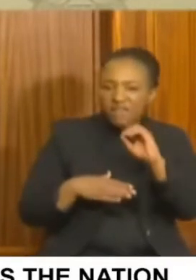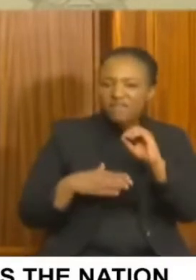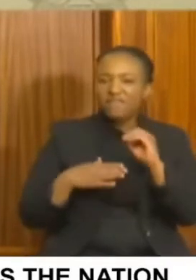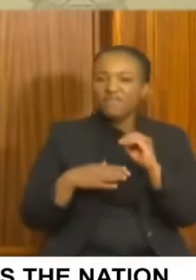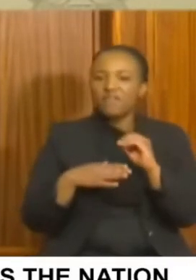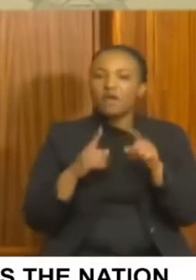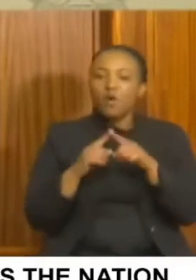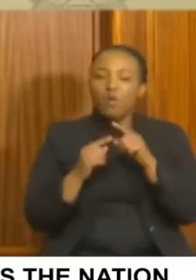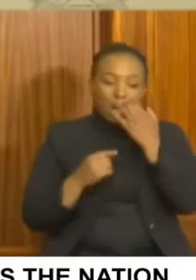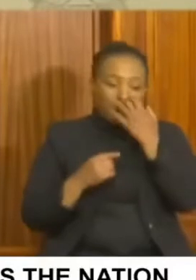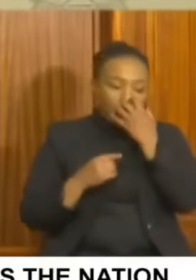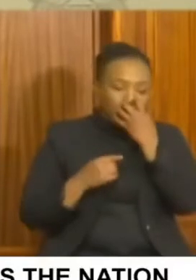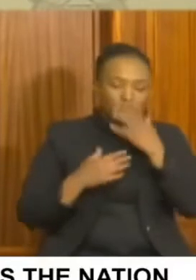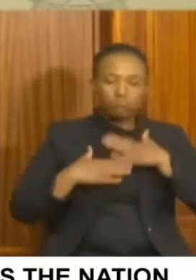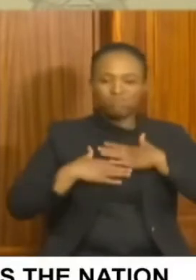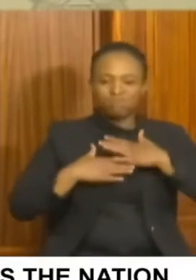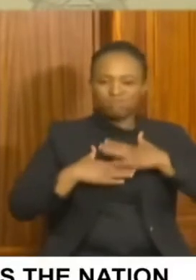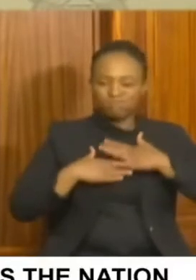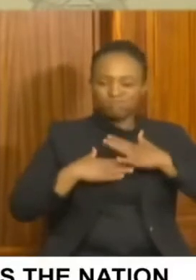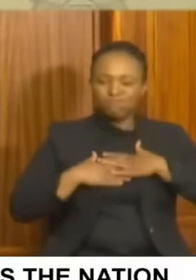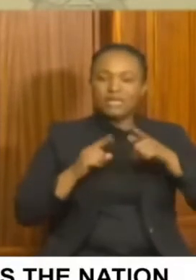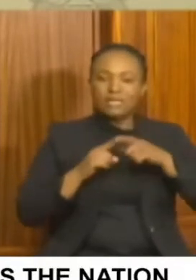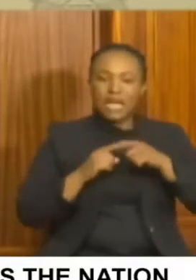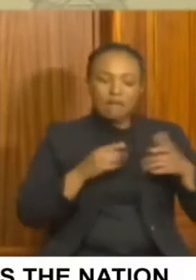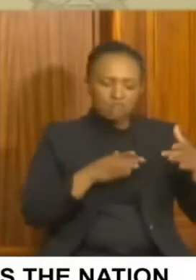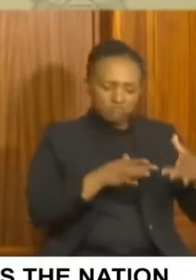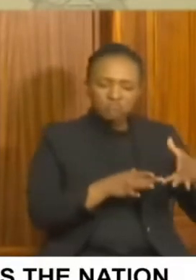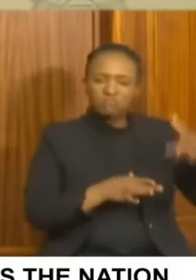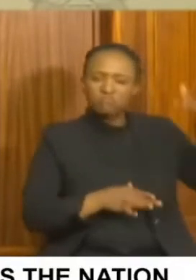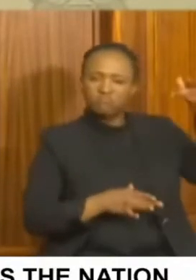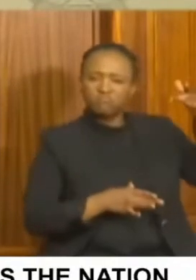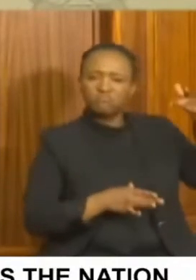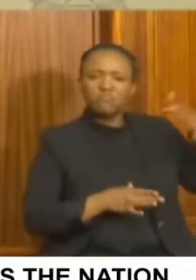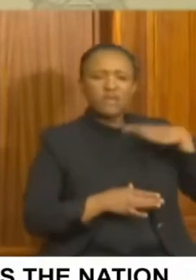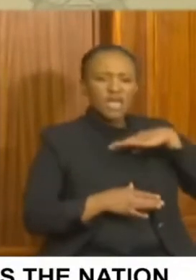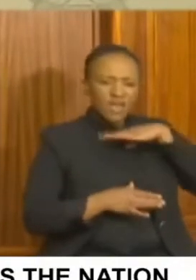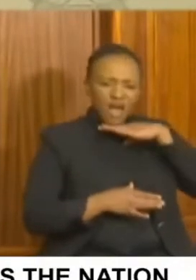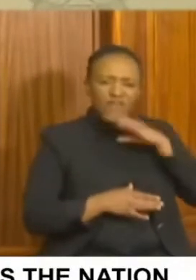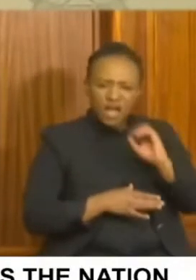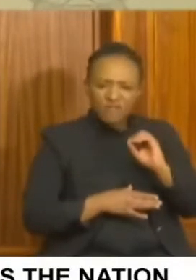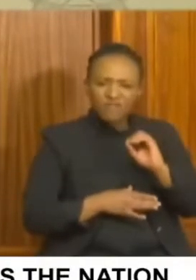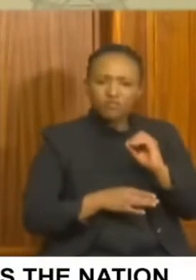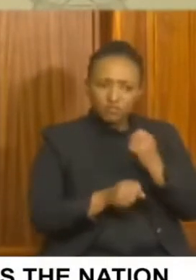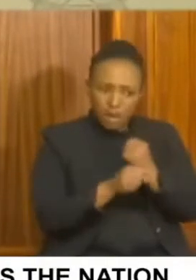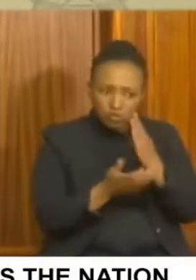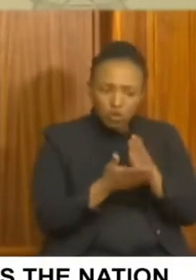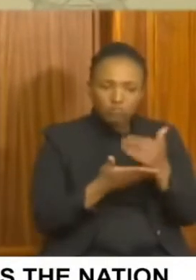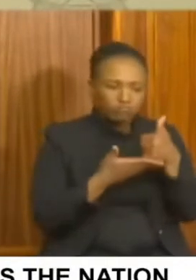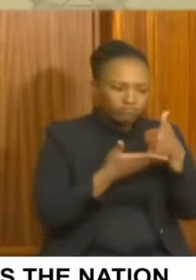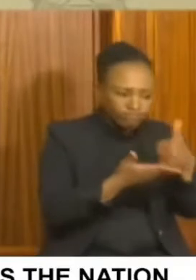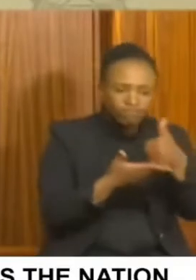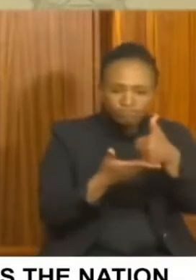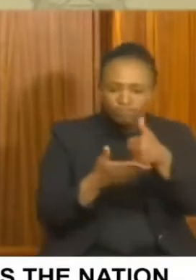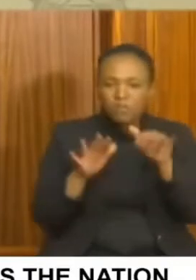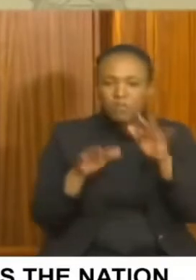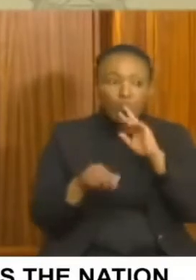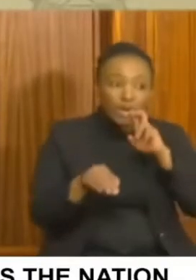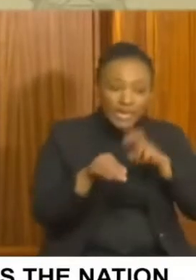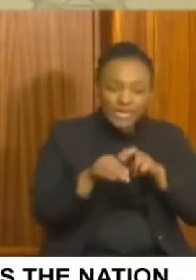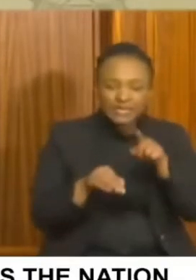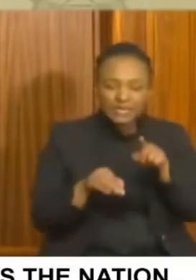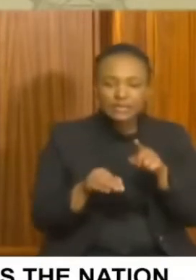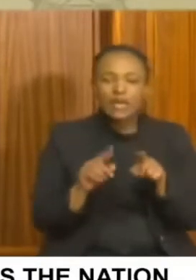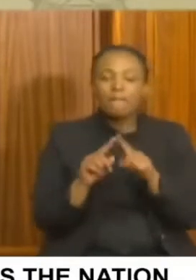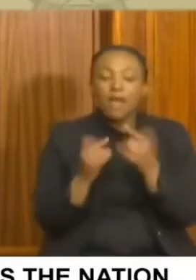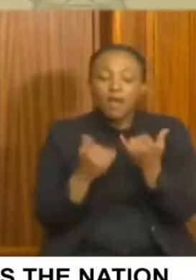oxygen, to give the best possible care to every person who needs it. Natürlich. The massive